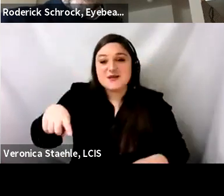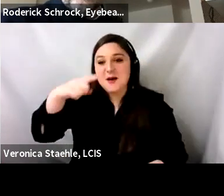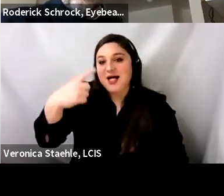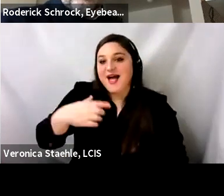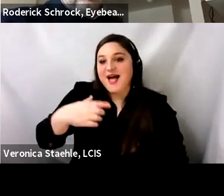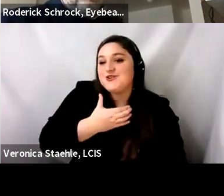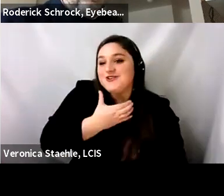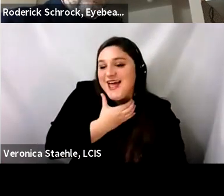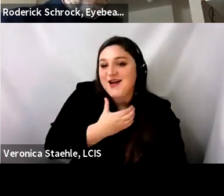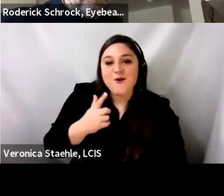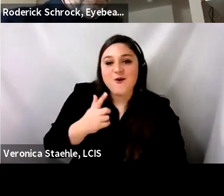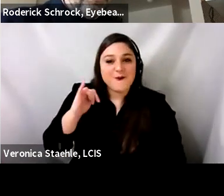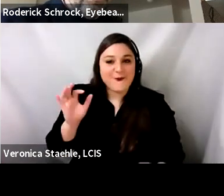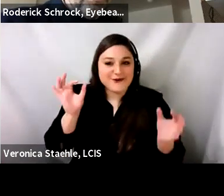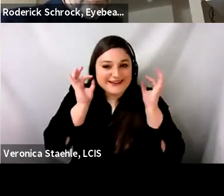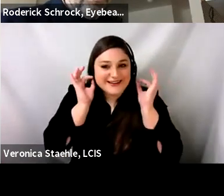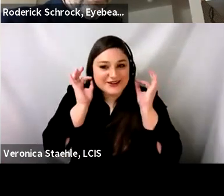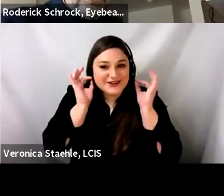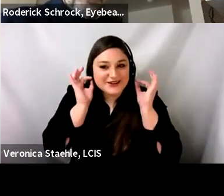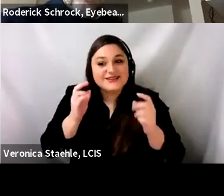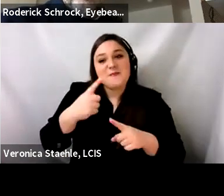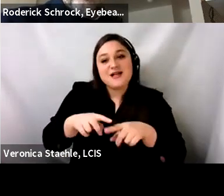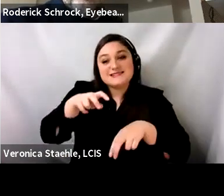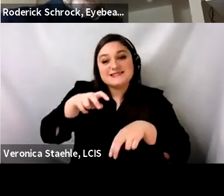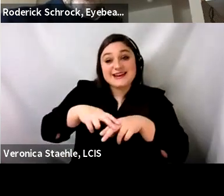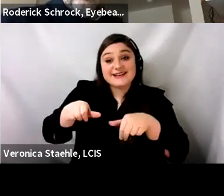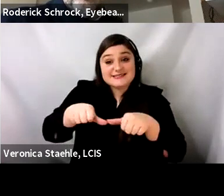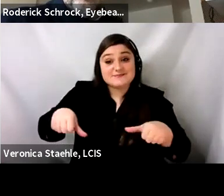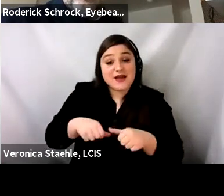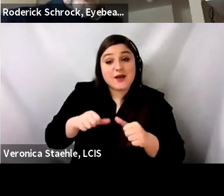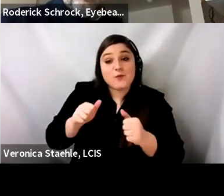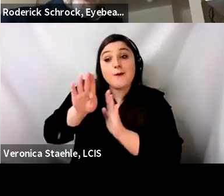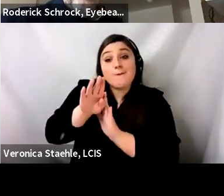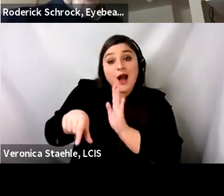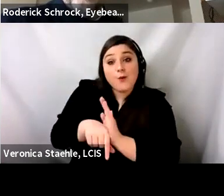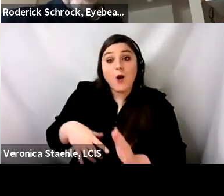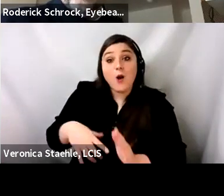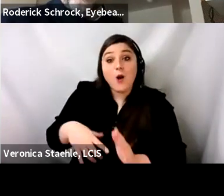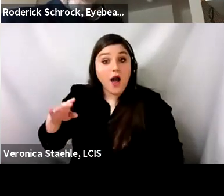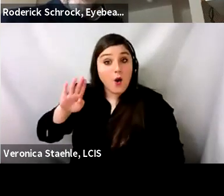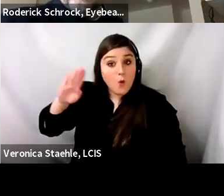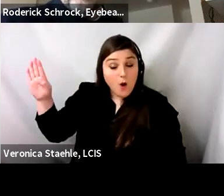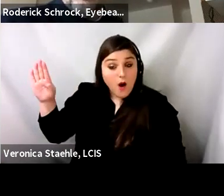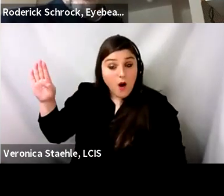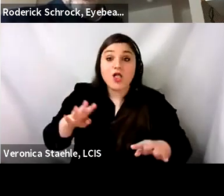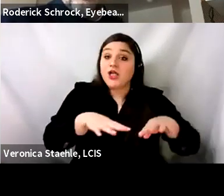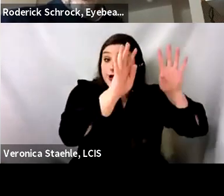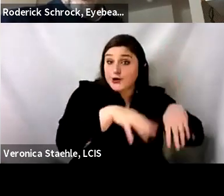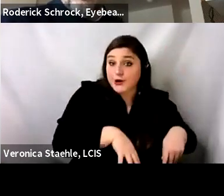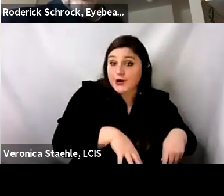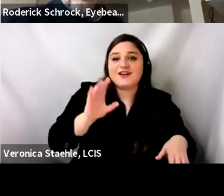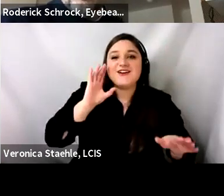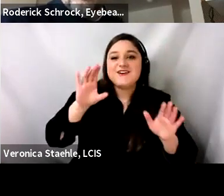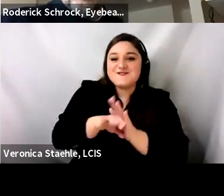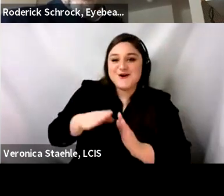a space with a white background, a lace curtain, and a picture on one end of, on behind me.